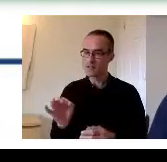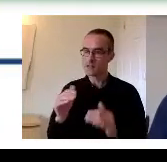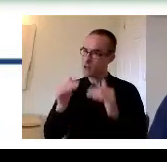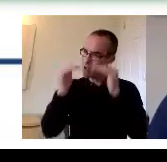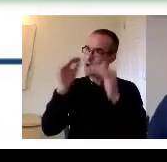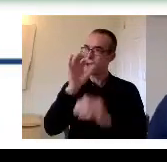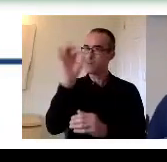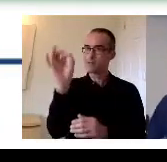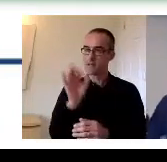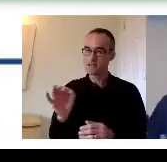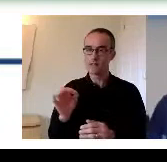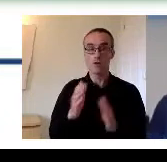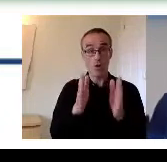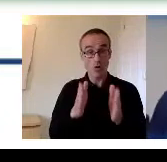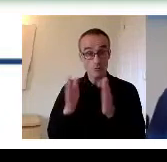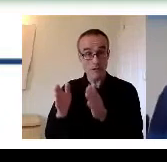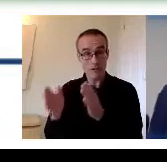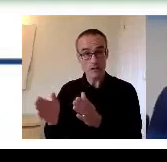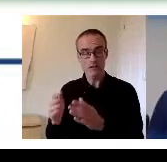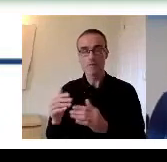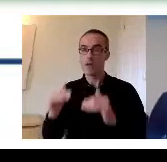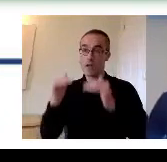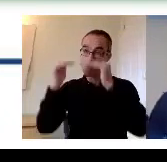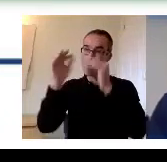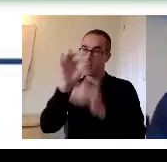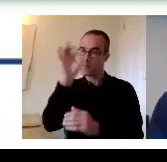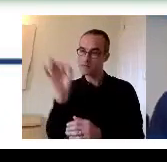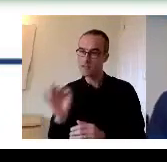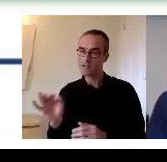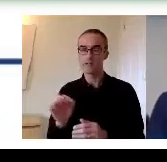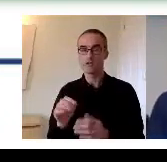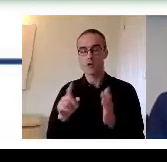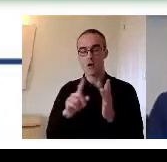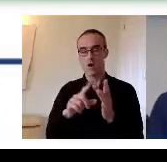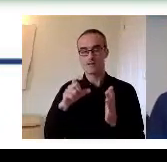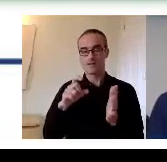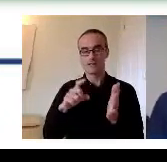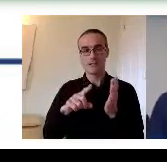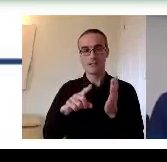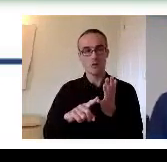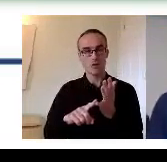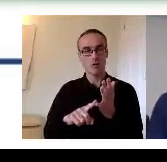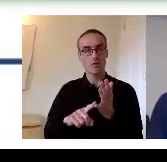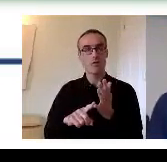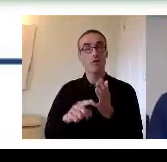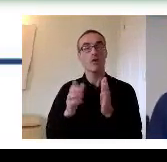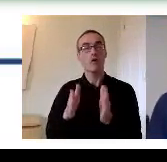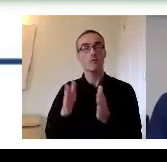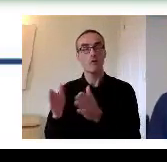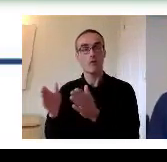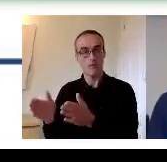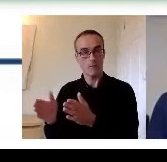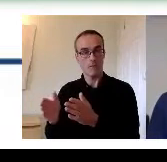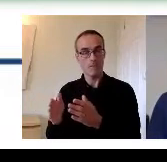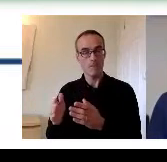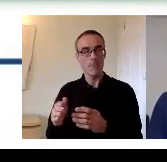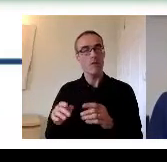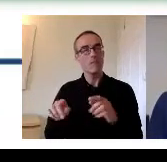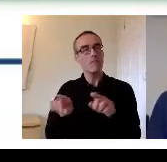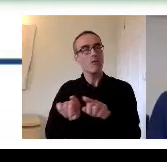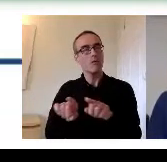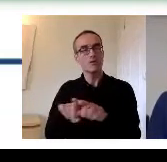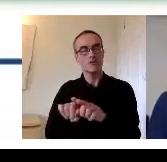units. But as we know, comorbidities play a big part in how badly an individual is affected